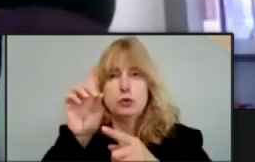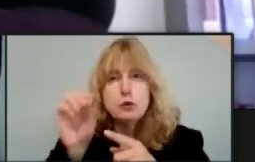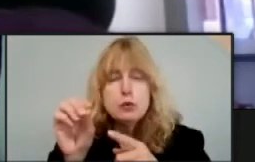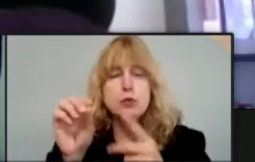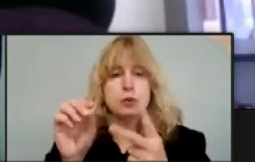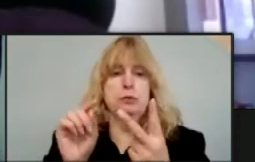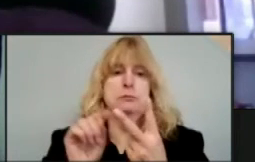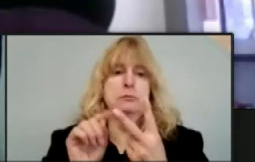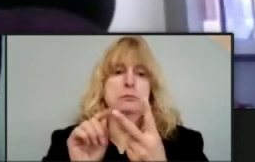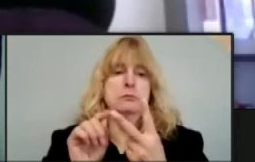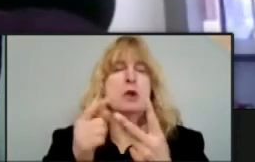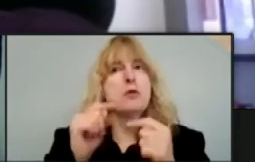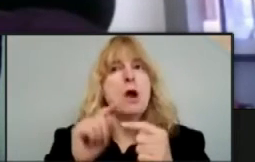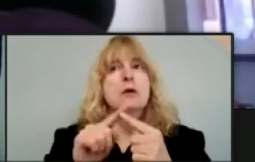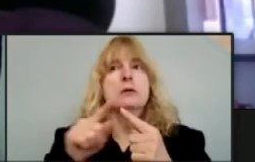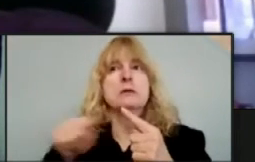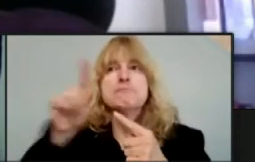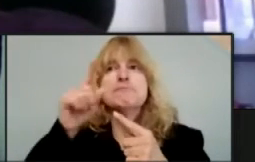down on the misinformation.